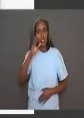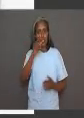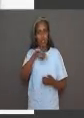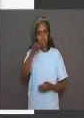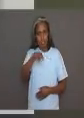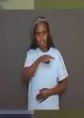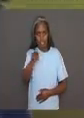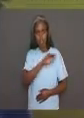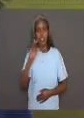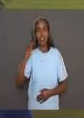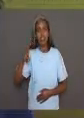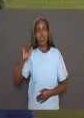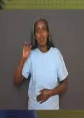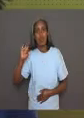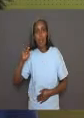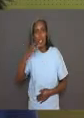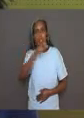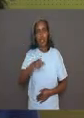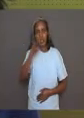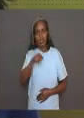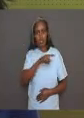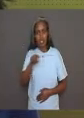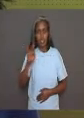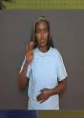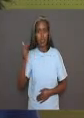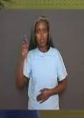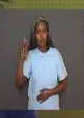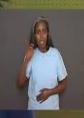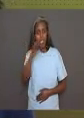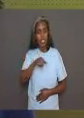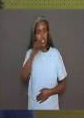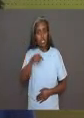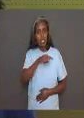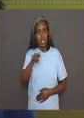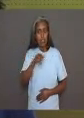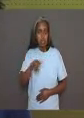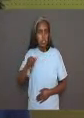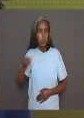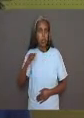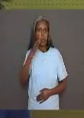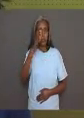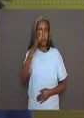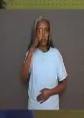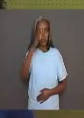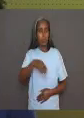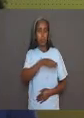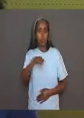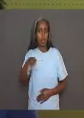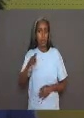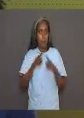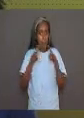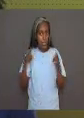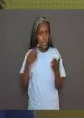charts. A bar chart is similar to a histogram, but it